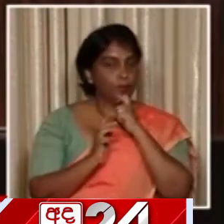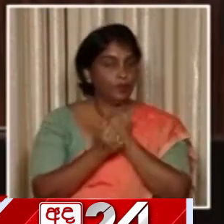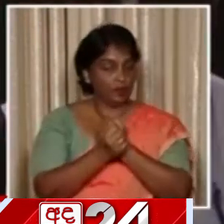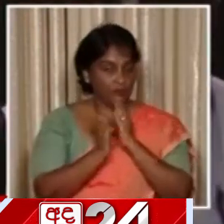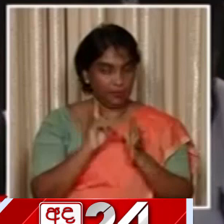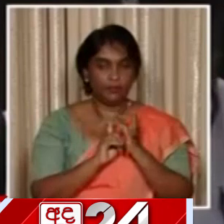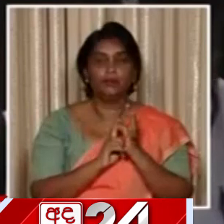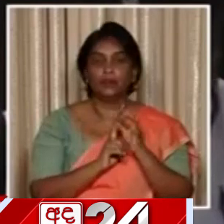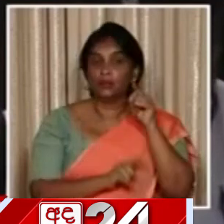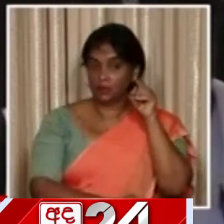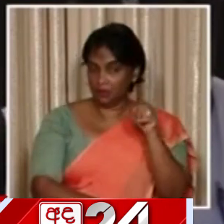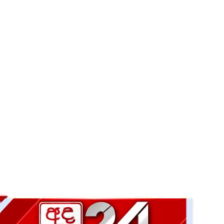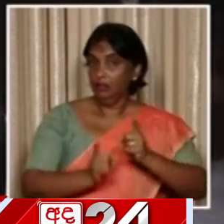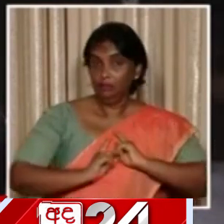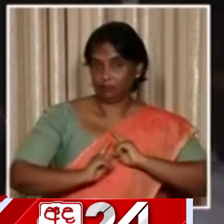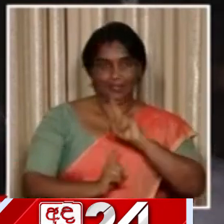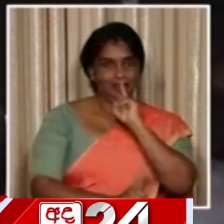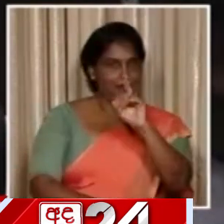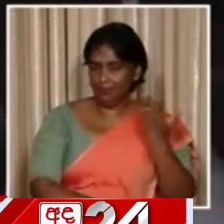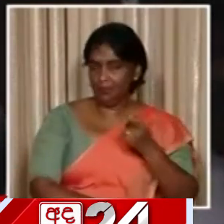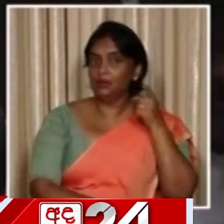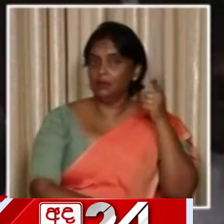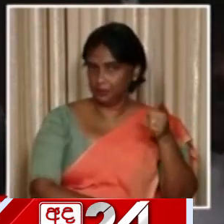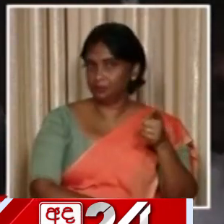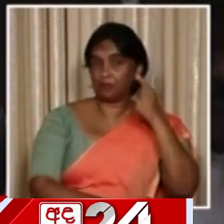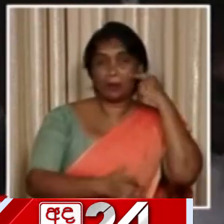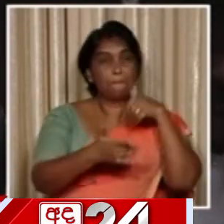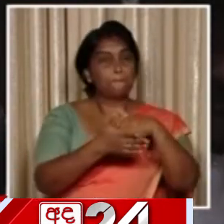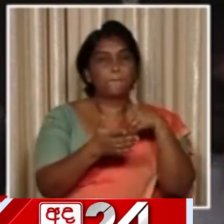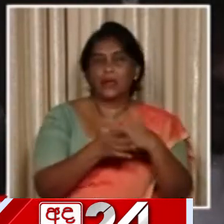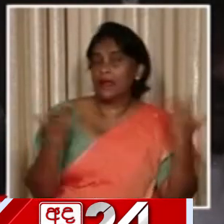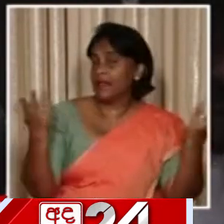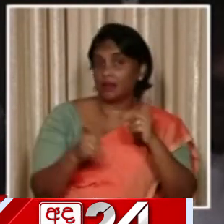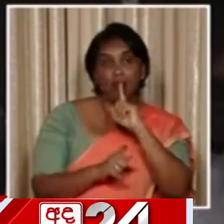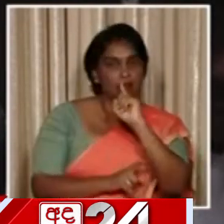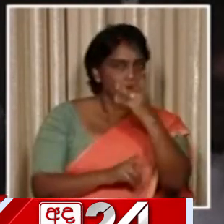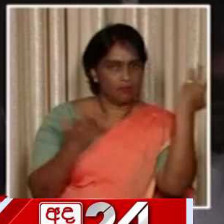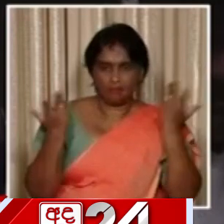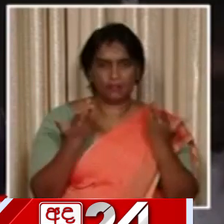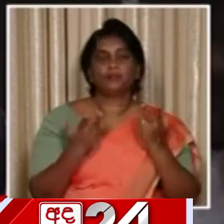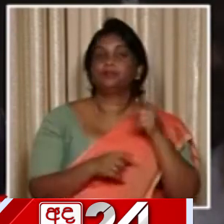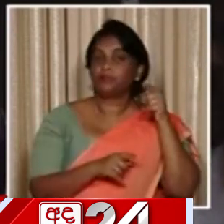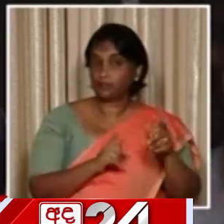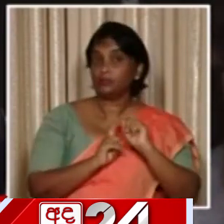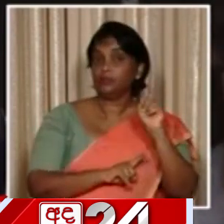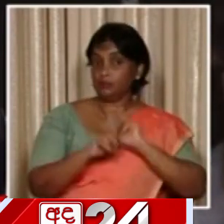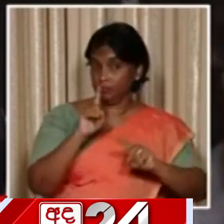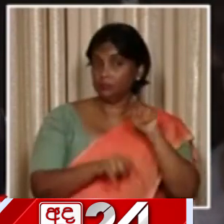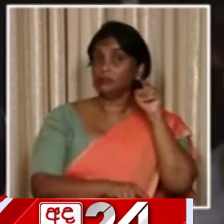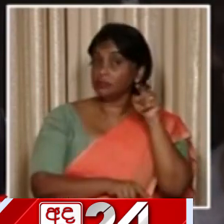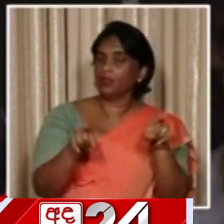the position that there has been no pressure on him even in this house you yourself have made a speech lawyers